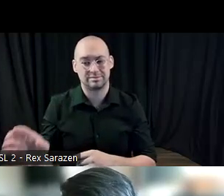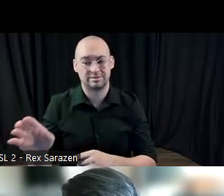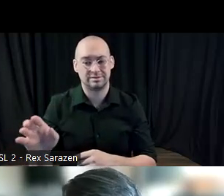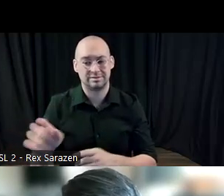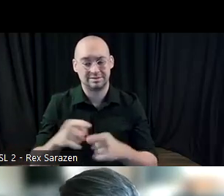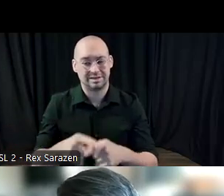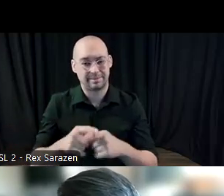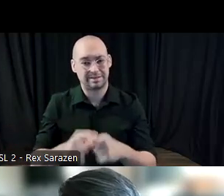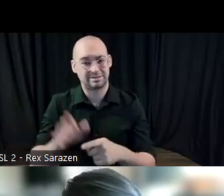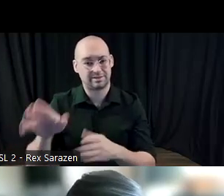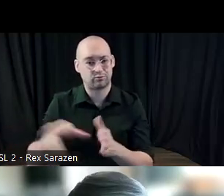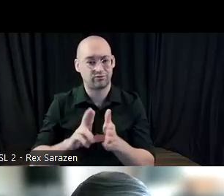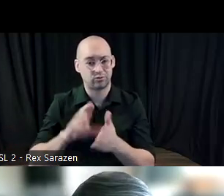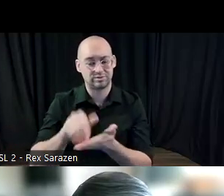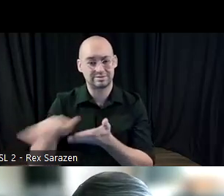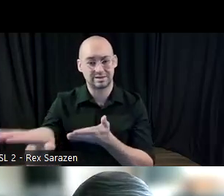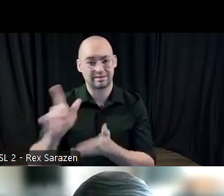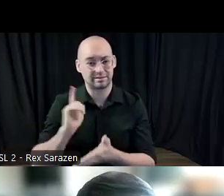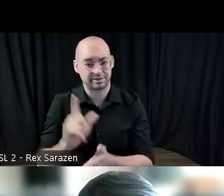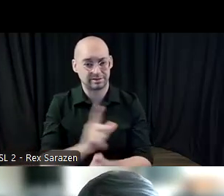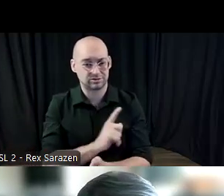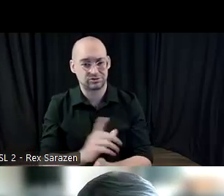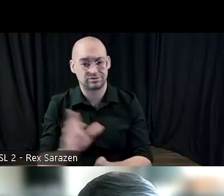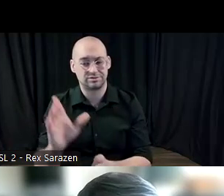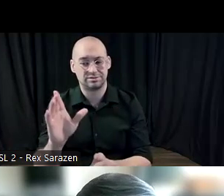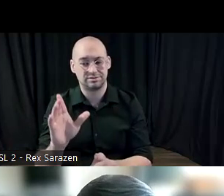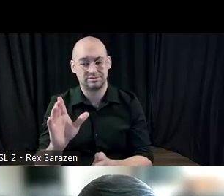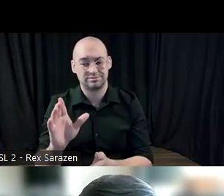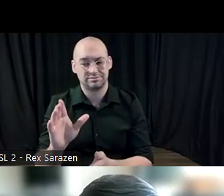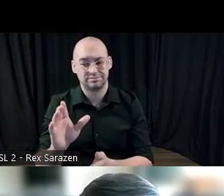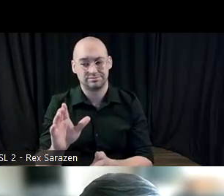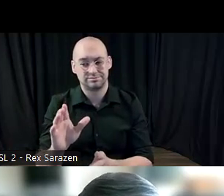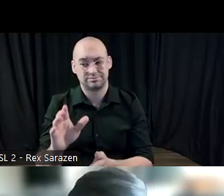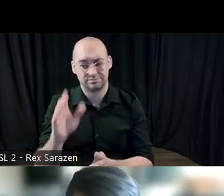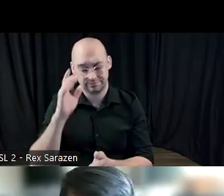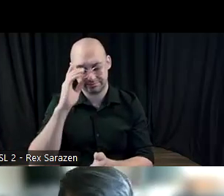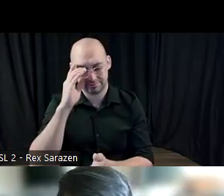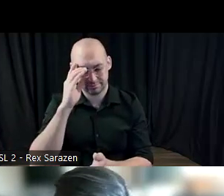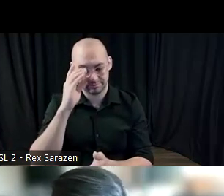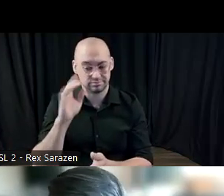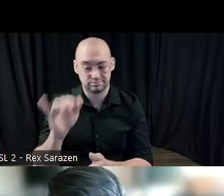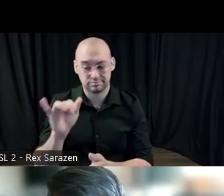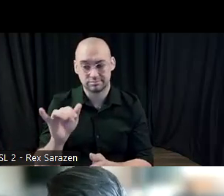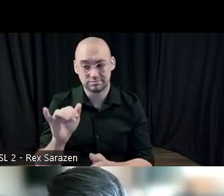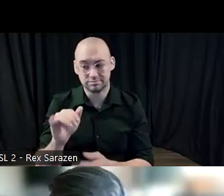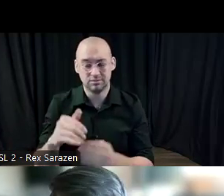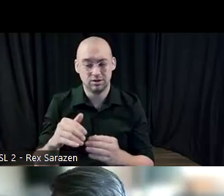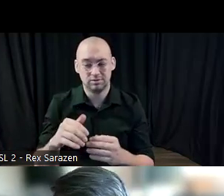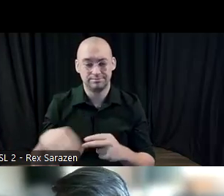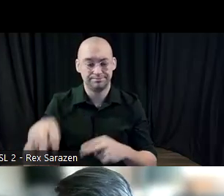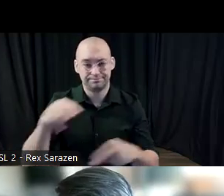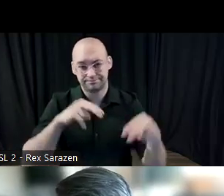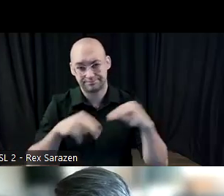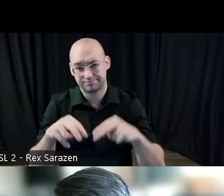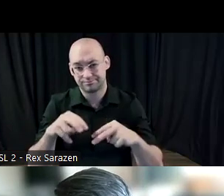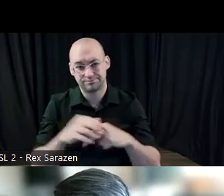review, will then go to the legislature for final go to the legislature. So that just kind of overarches